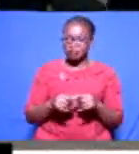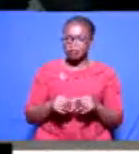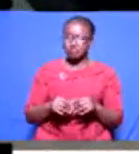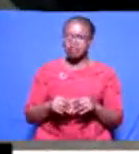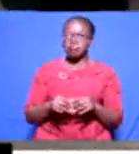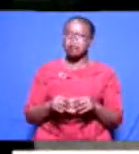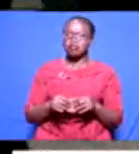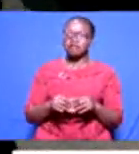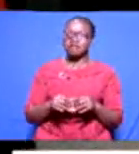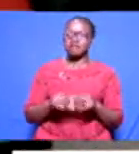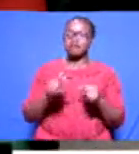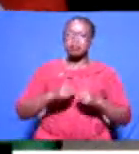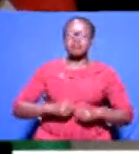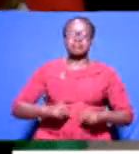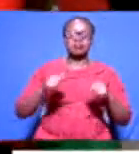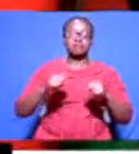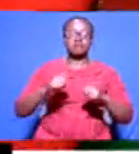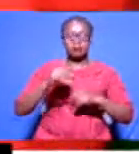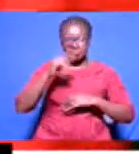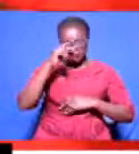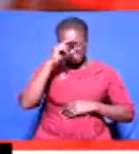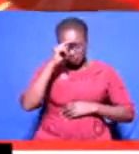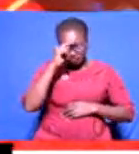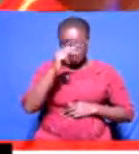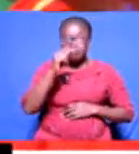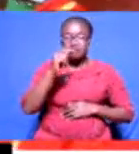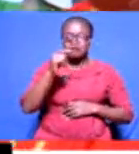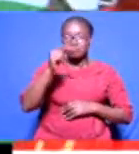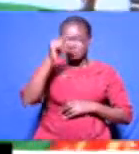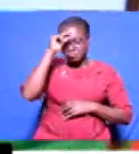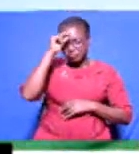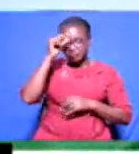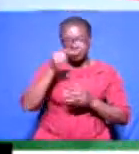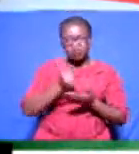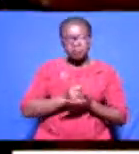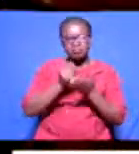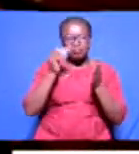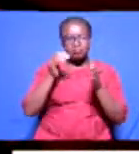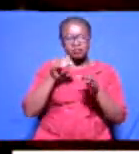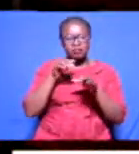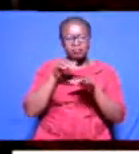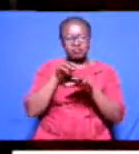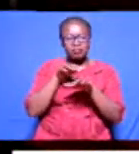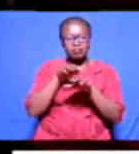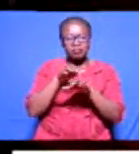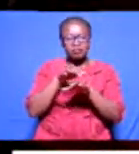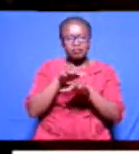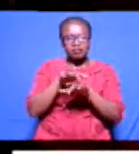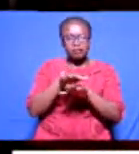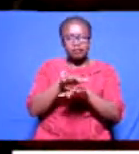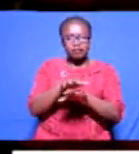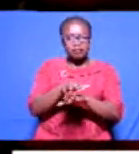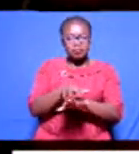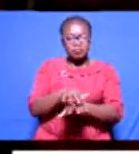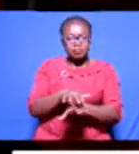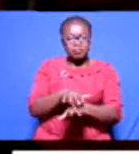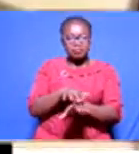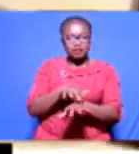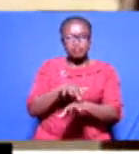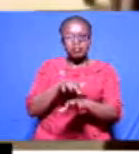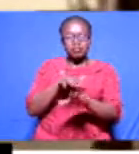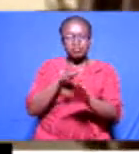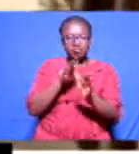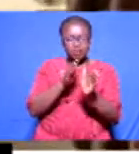Then senior dignitaries and government officials started to stream to Parliament buildings as the military continued to prepare the body for